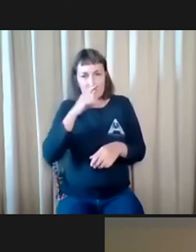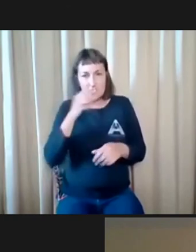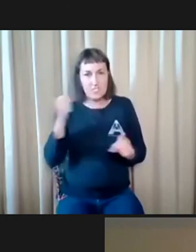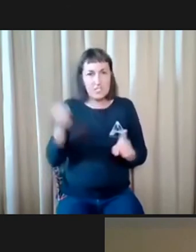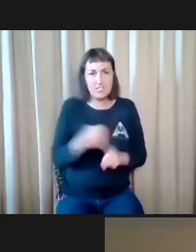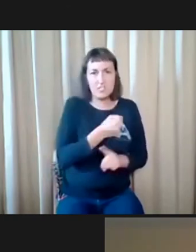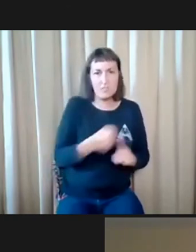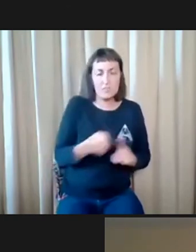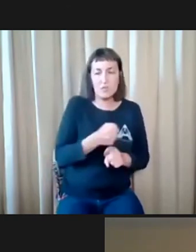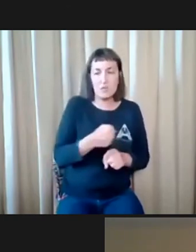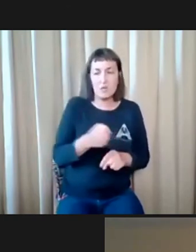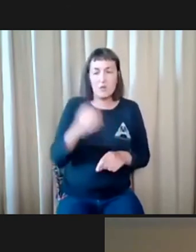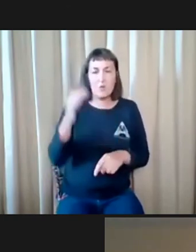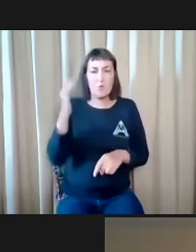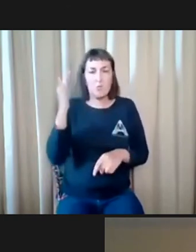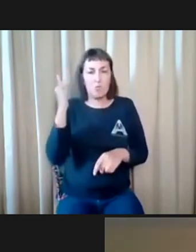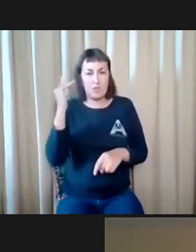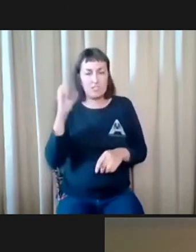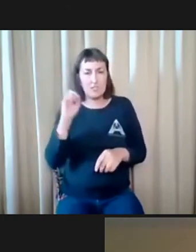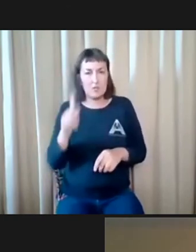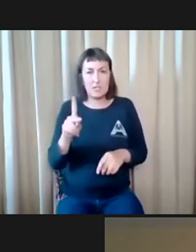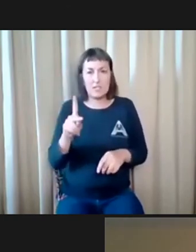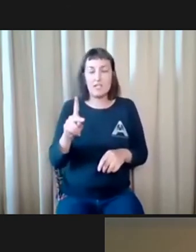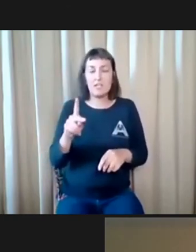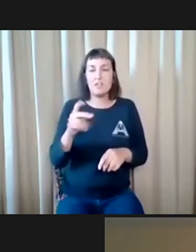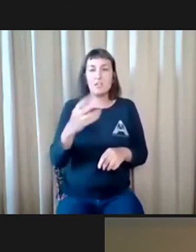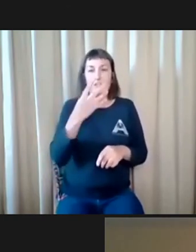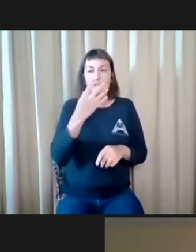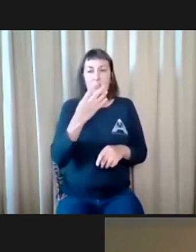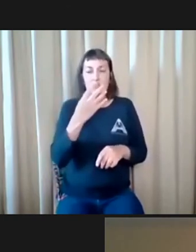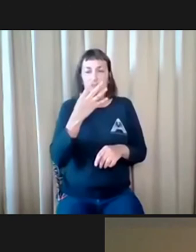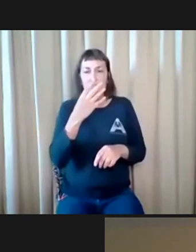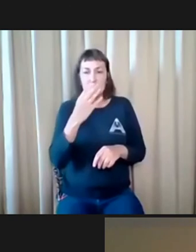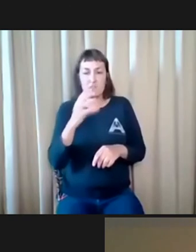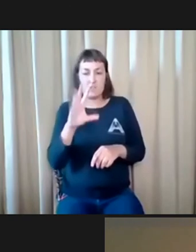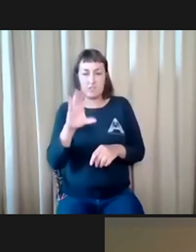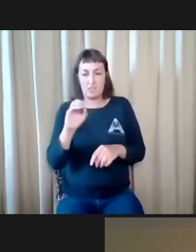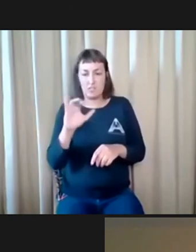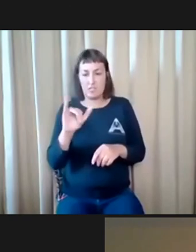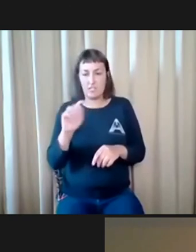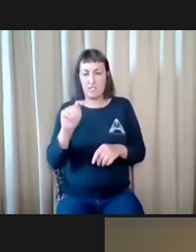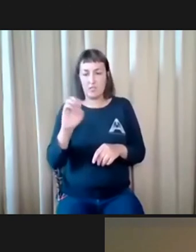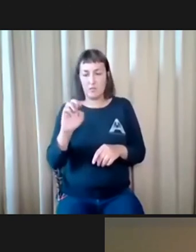coyotes, but you know, if it were a cat or a dog, we wouldn't be having this conversation.